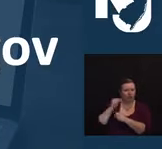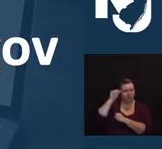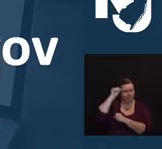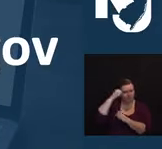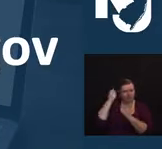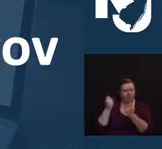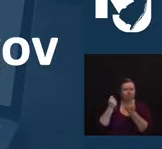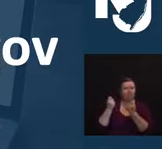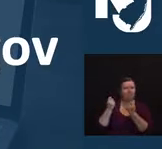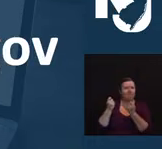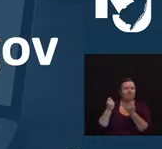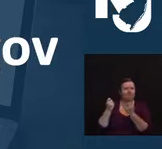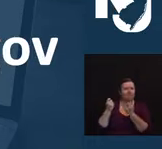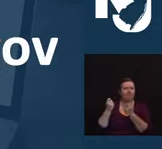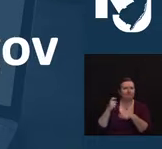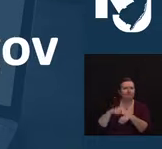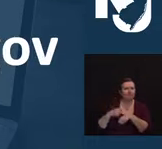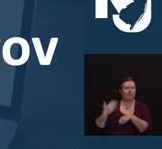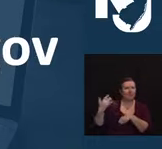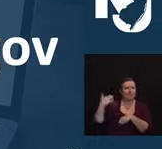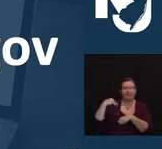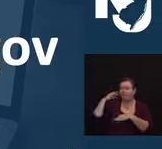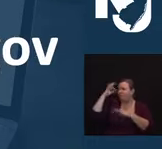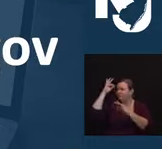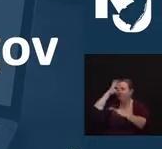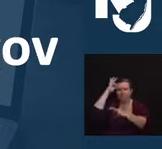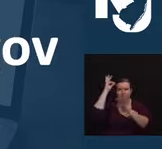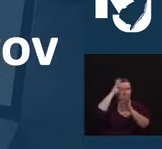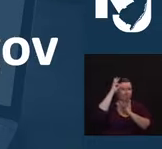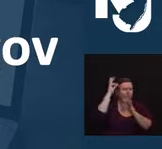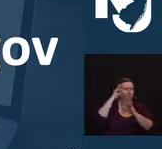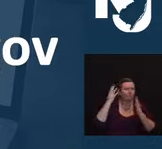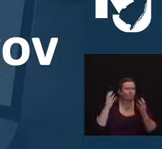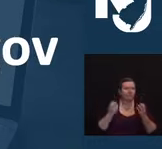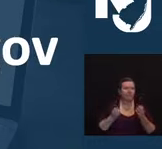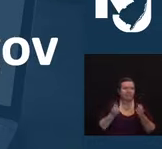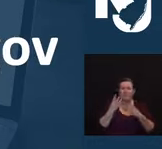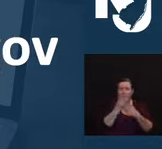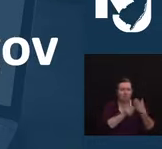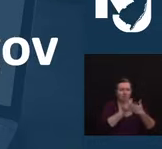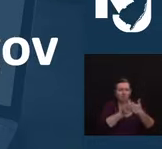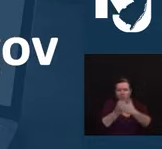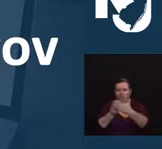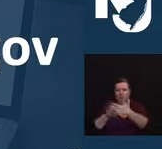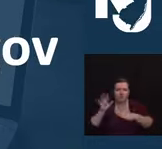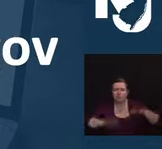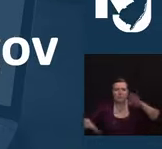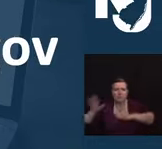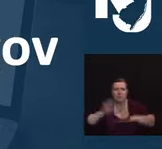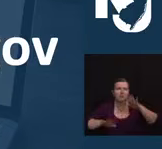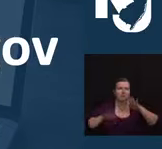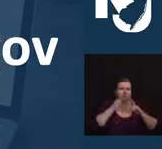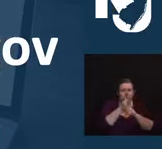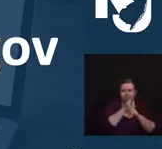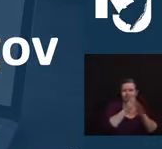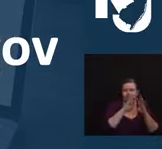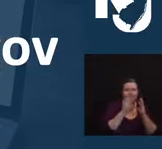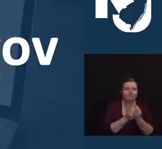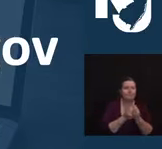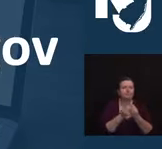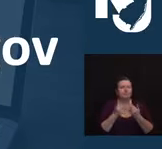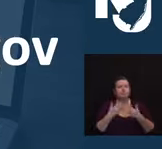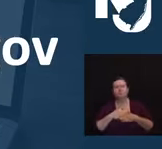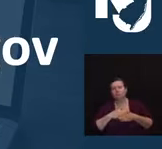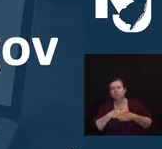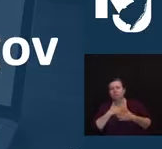idea at that time how many more lives we would lose and how many families would be impacted. The toll of this virus has been staggering.